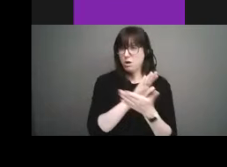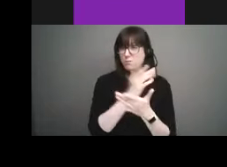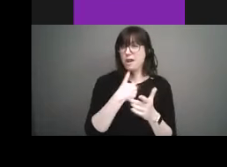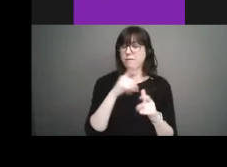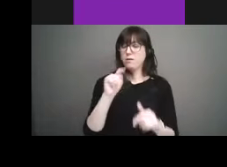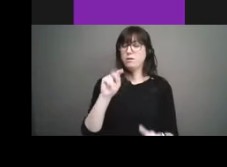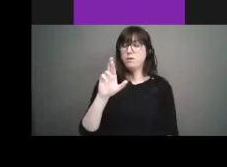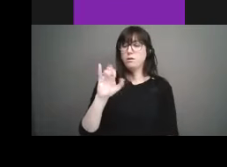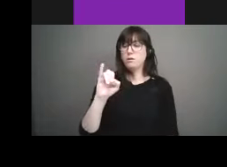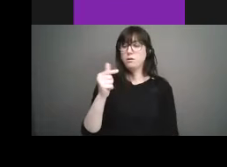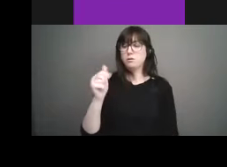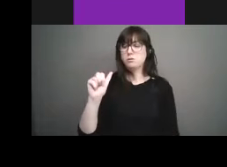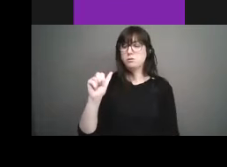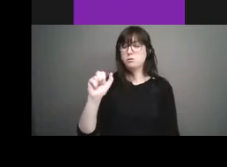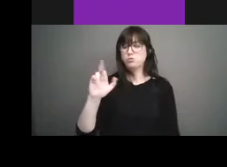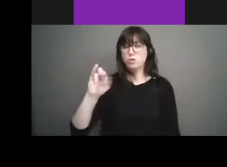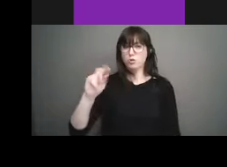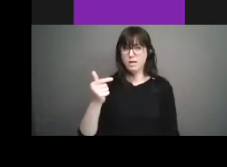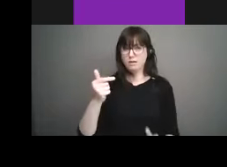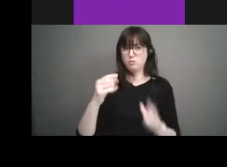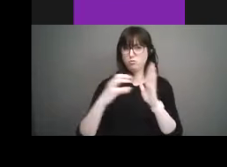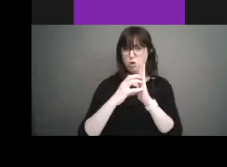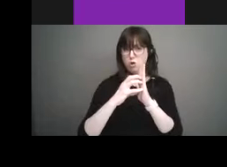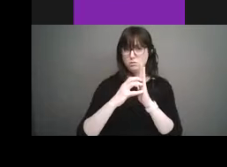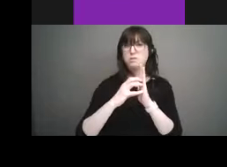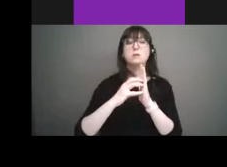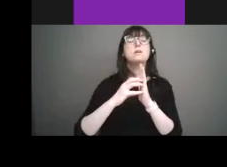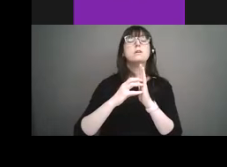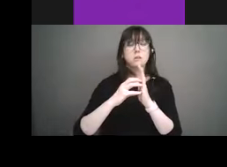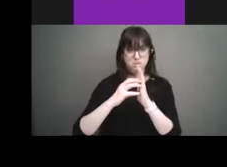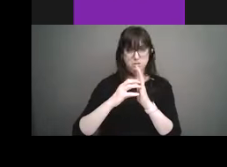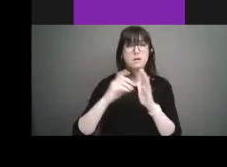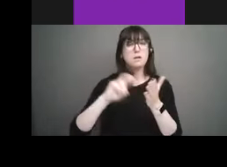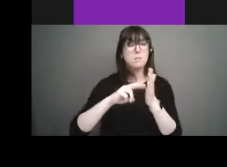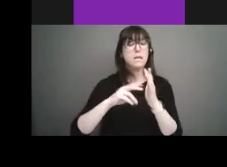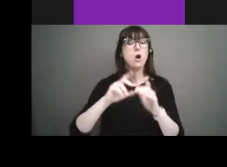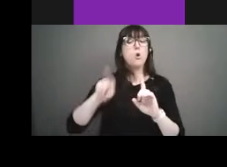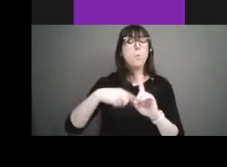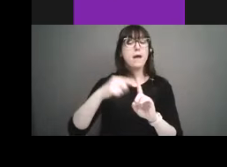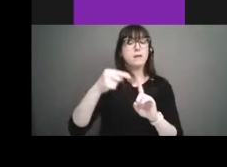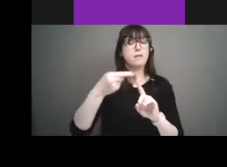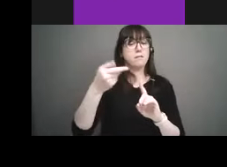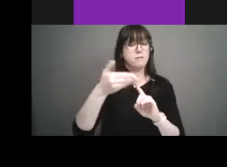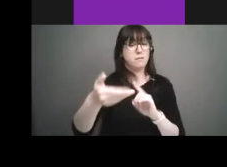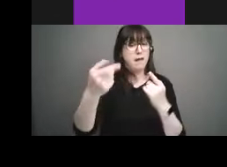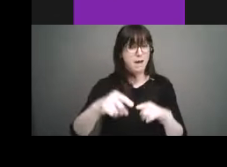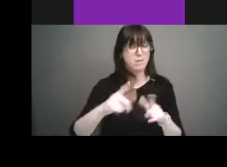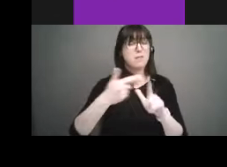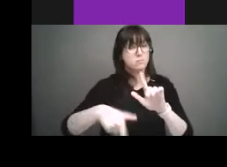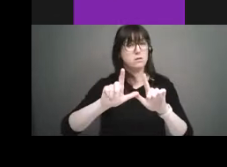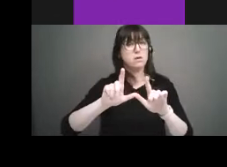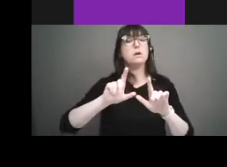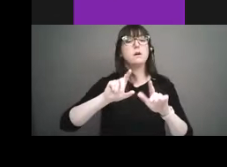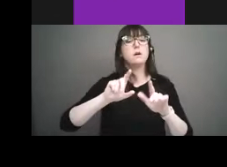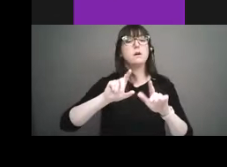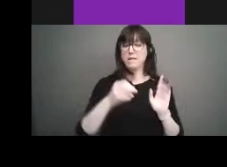in it, and I'll explain that in a moment, it is effective immediately. So a triggering clause is